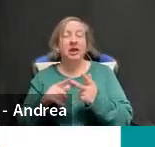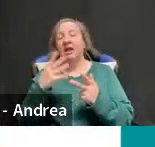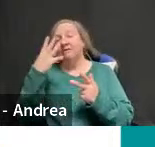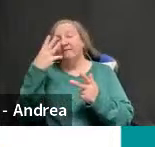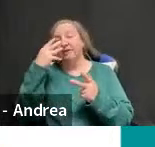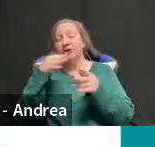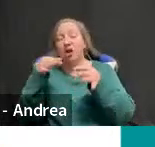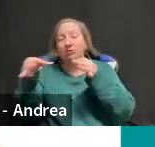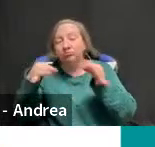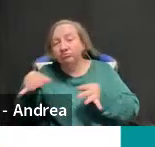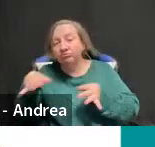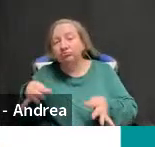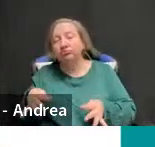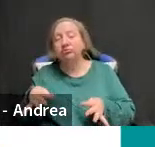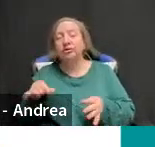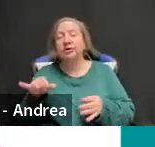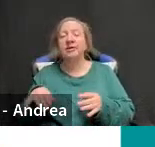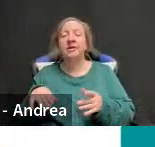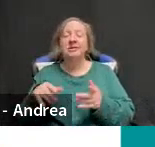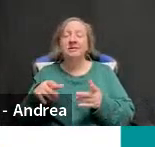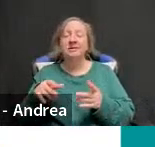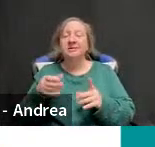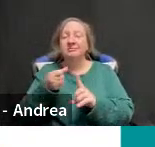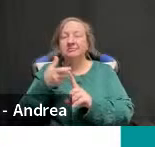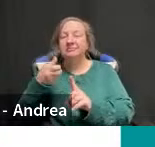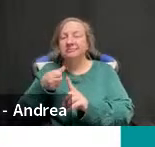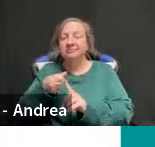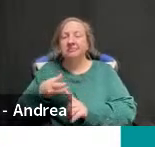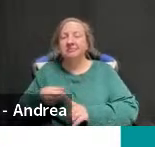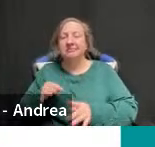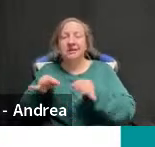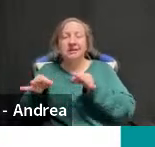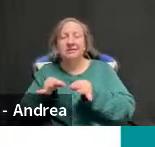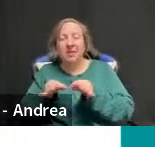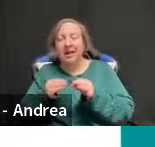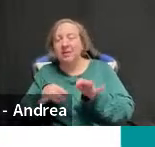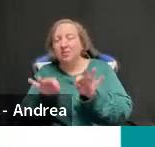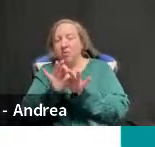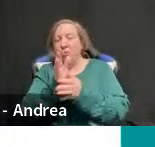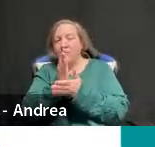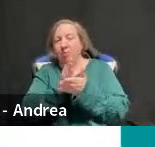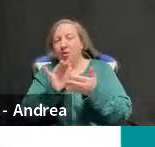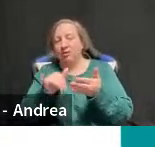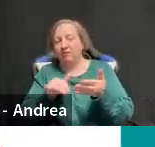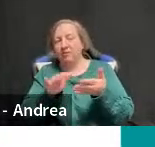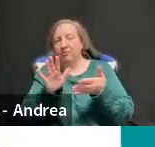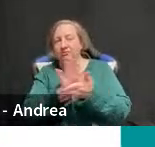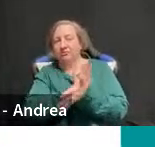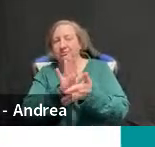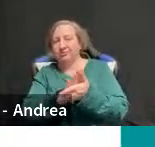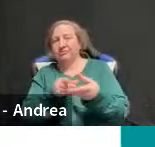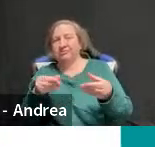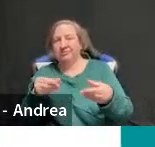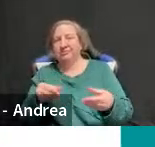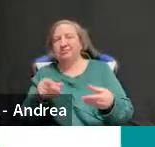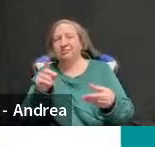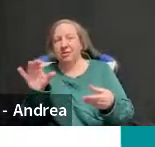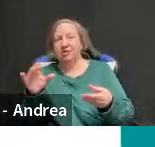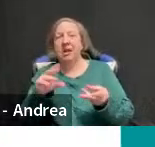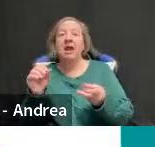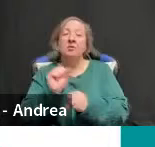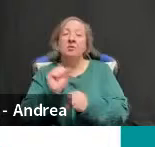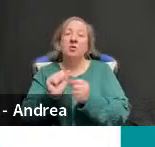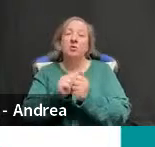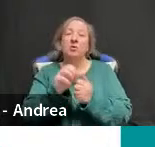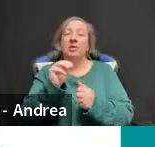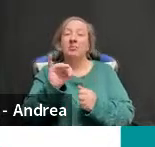that break down key sections of the document. But we're also working with our micro grant